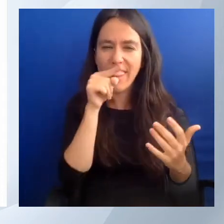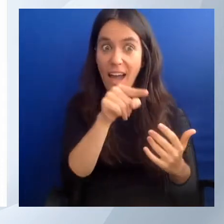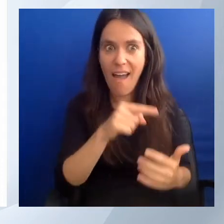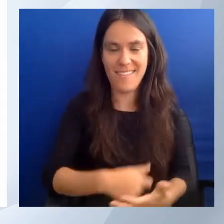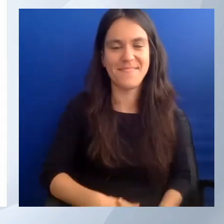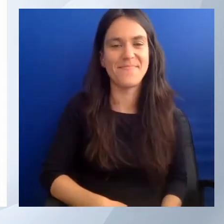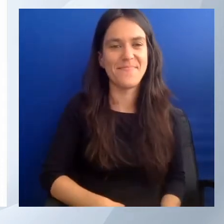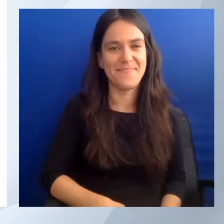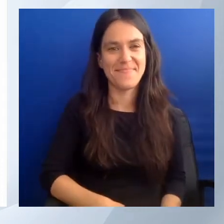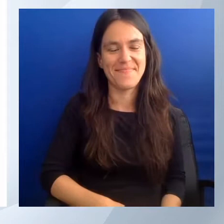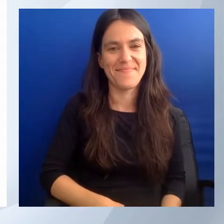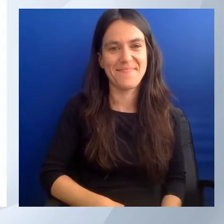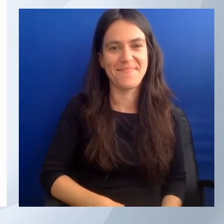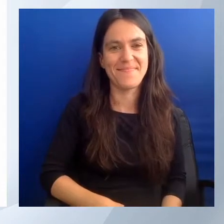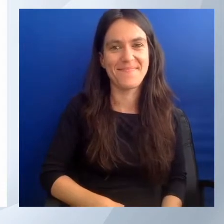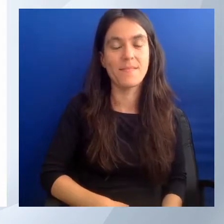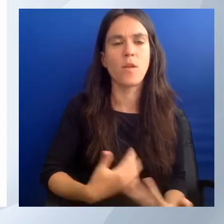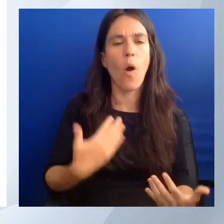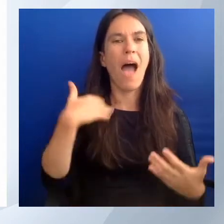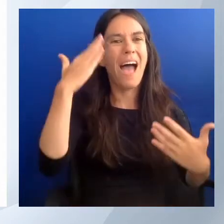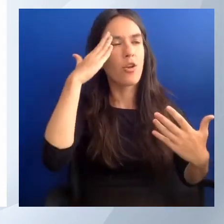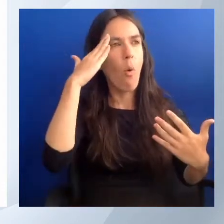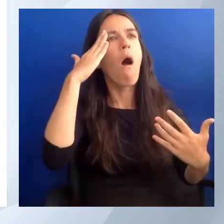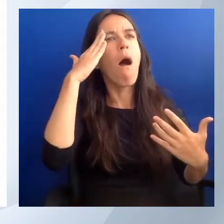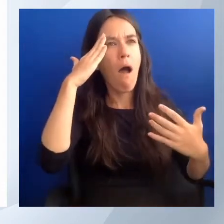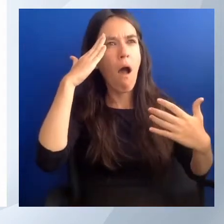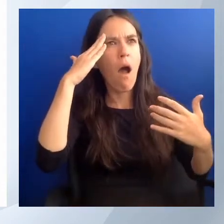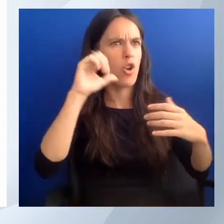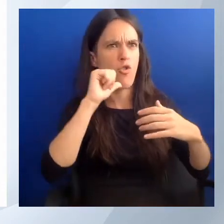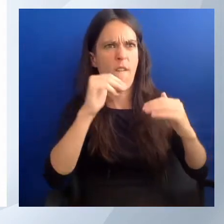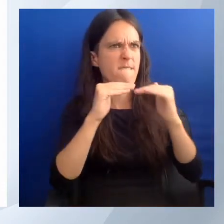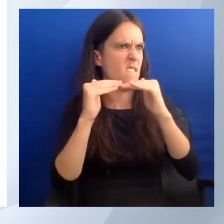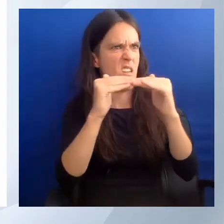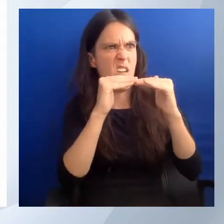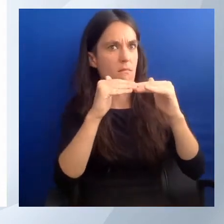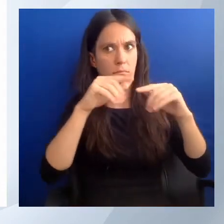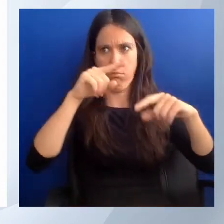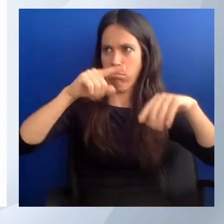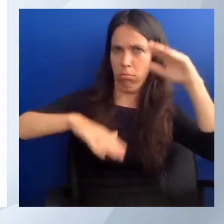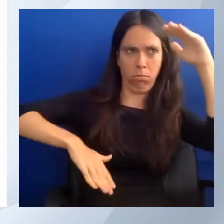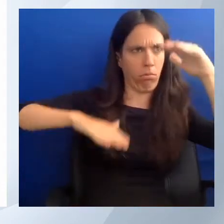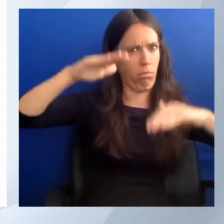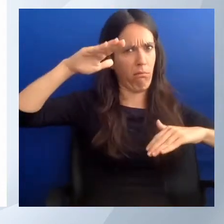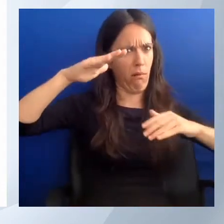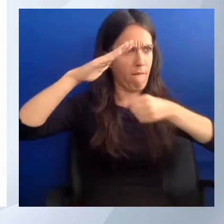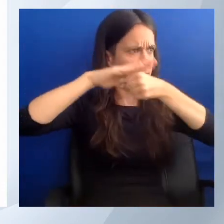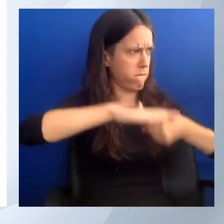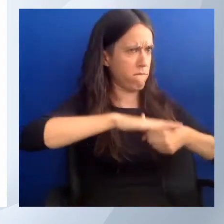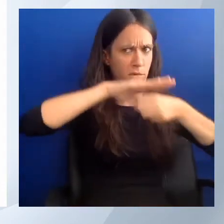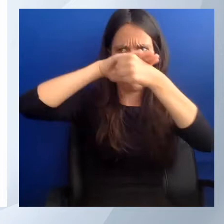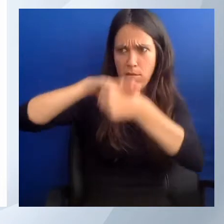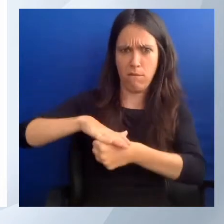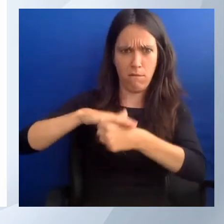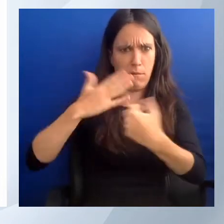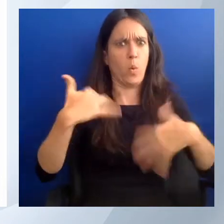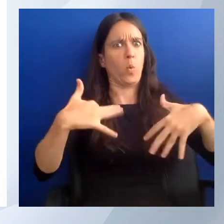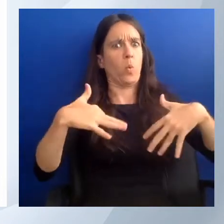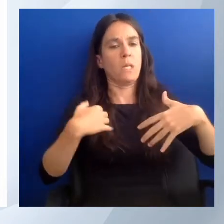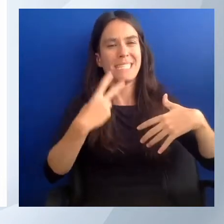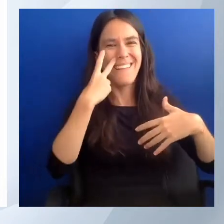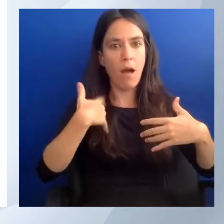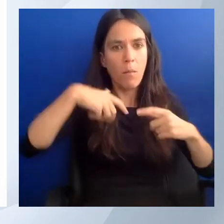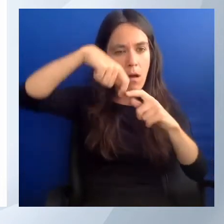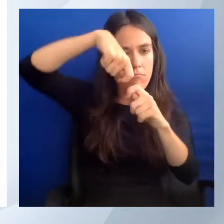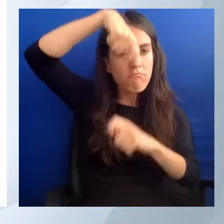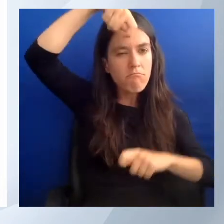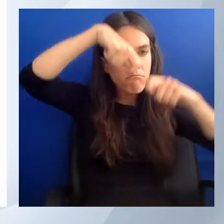Then once we know what unfair models are and what model fairness is as a concept, we can start talking about measuring model fairness